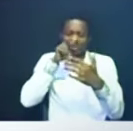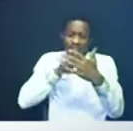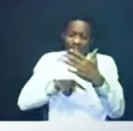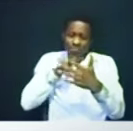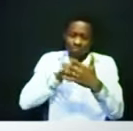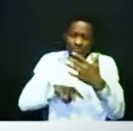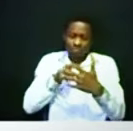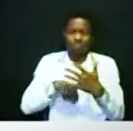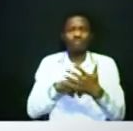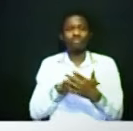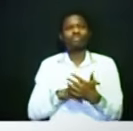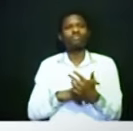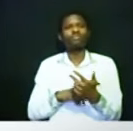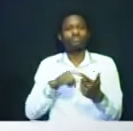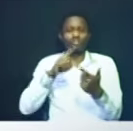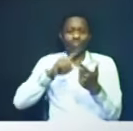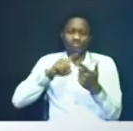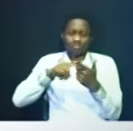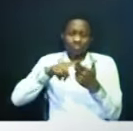Studying it,